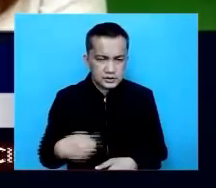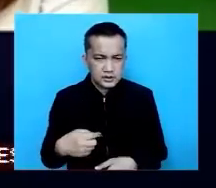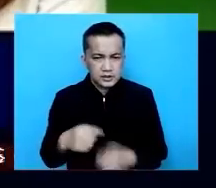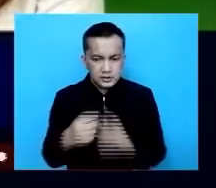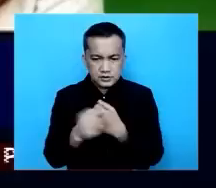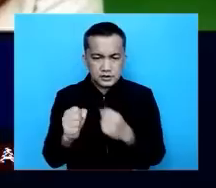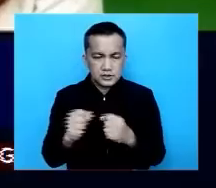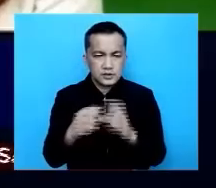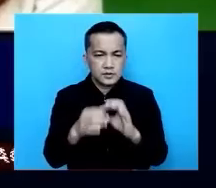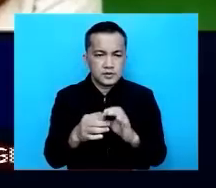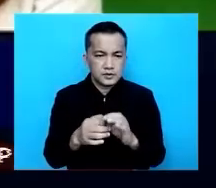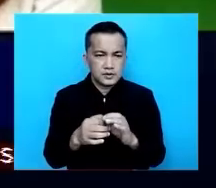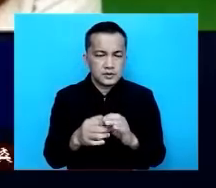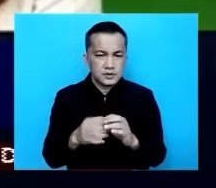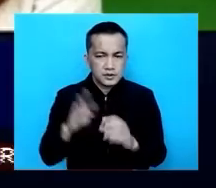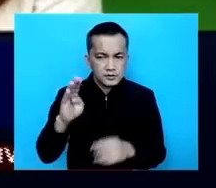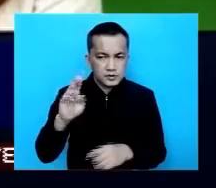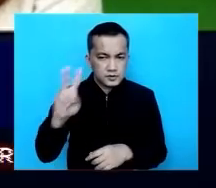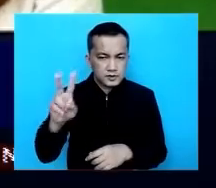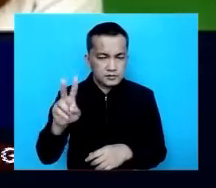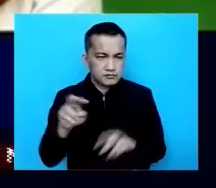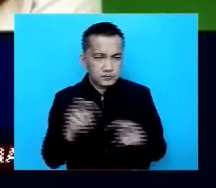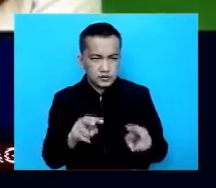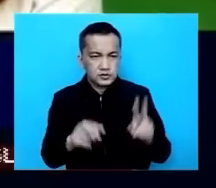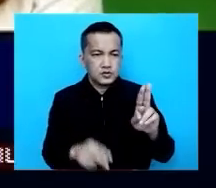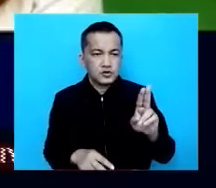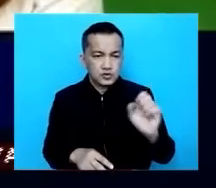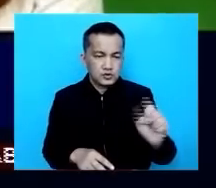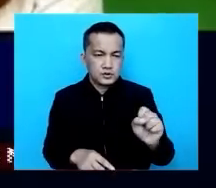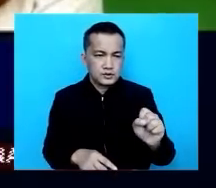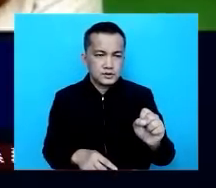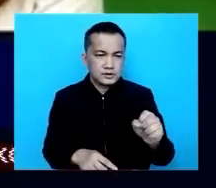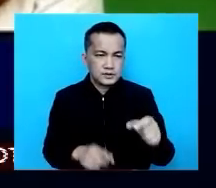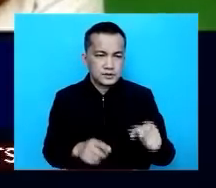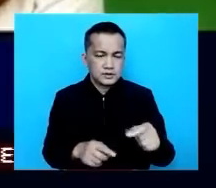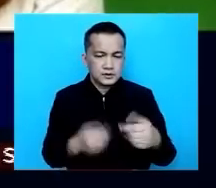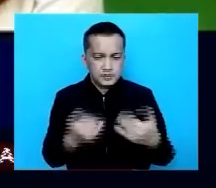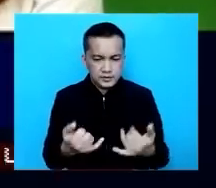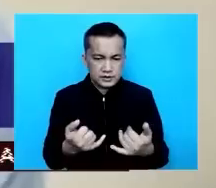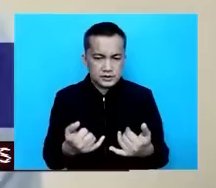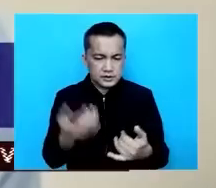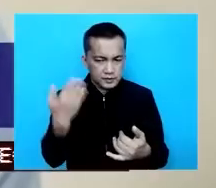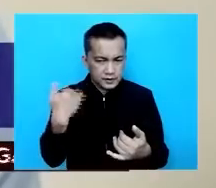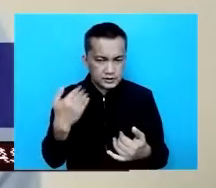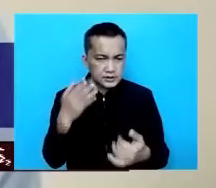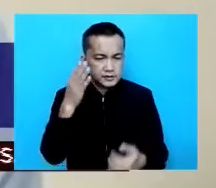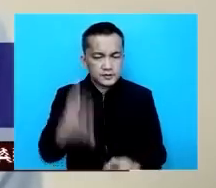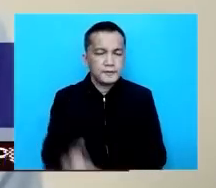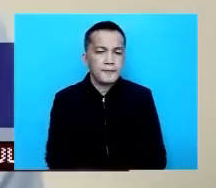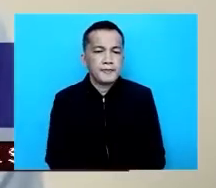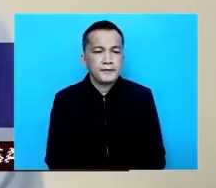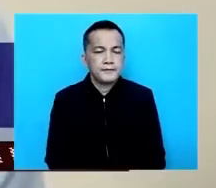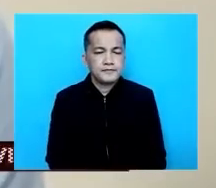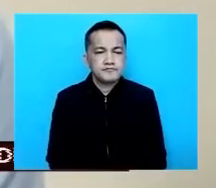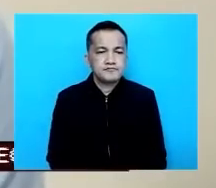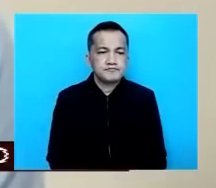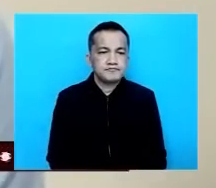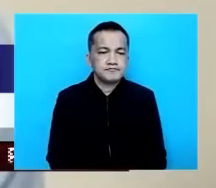para kay President Marcos Jr., it looks like U.S. is the present, the past, and the future. I currently